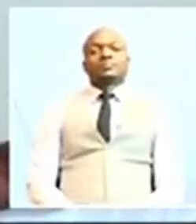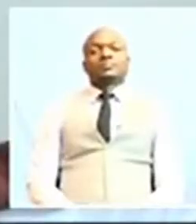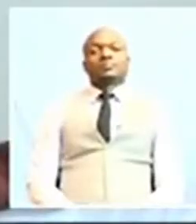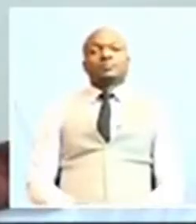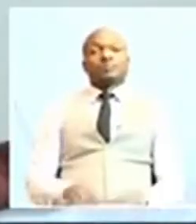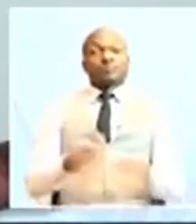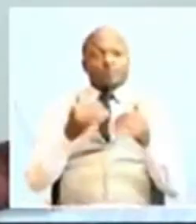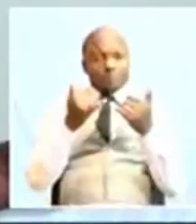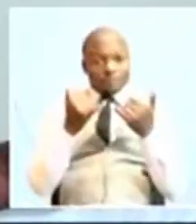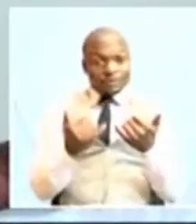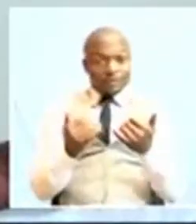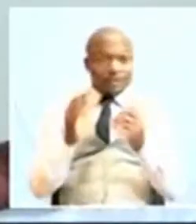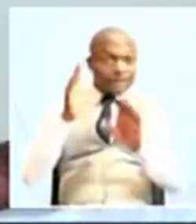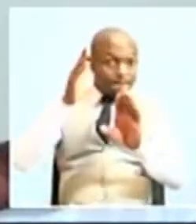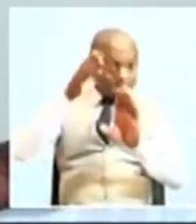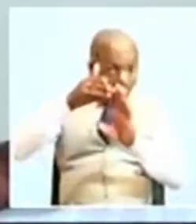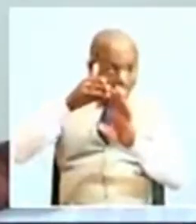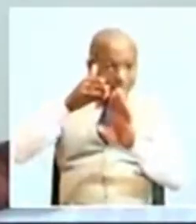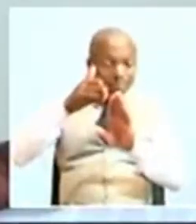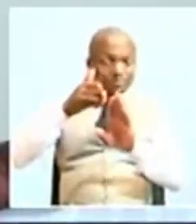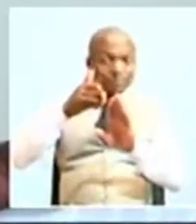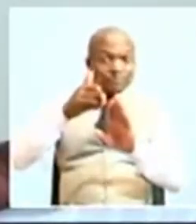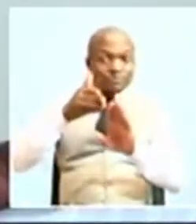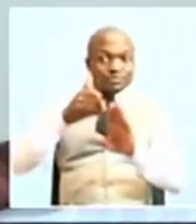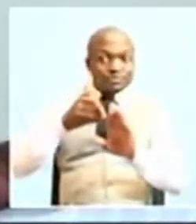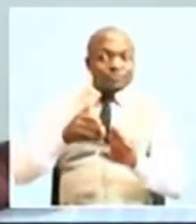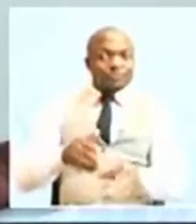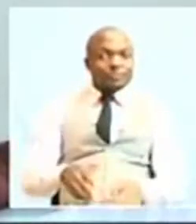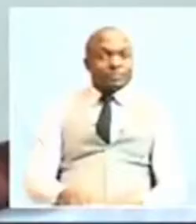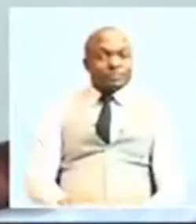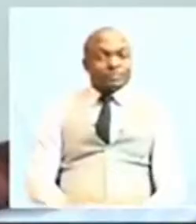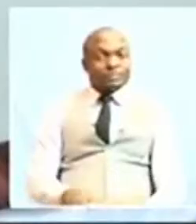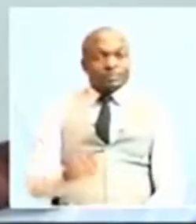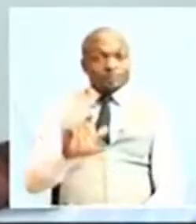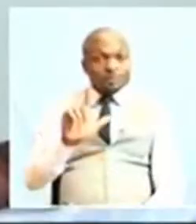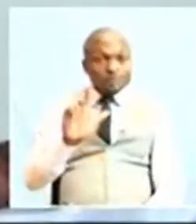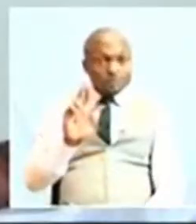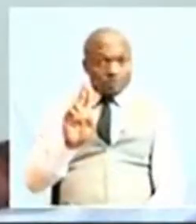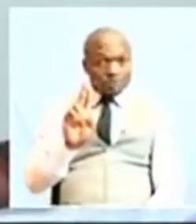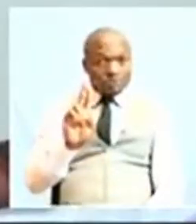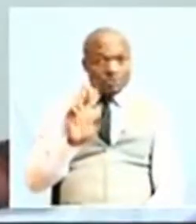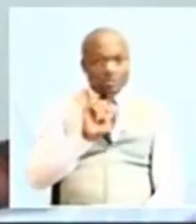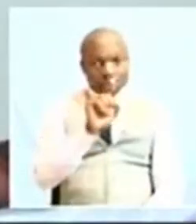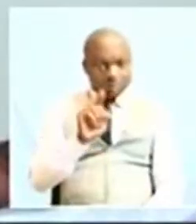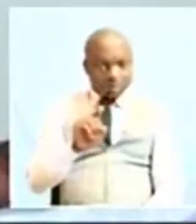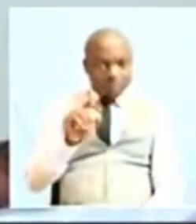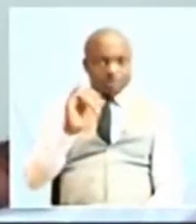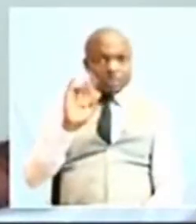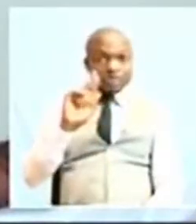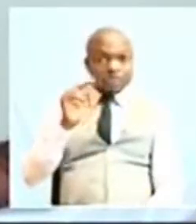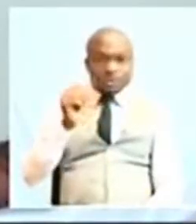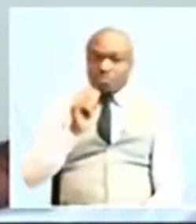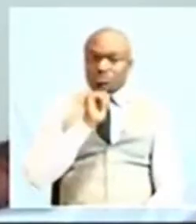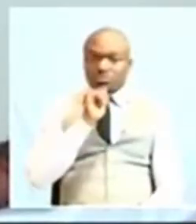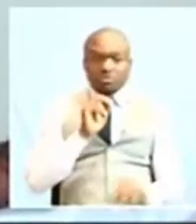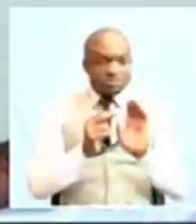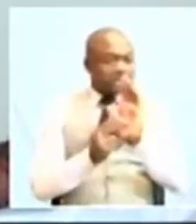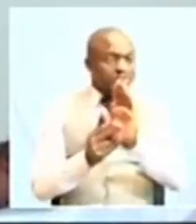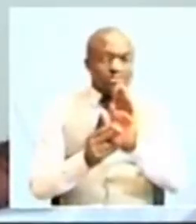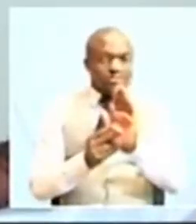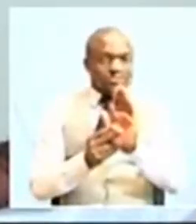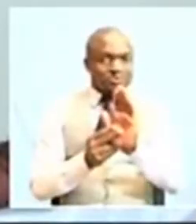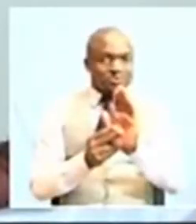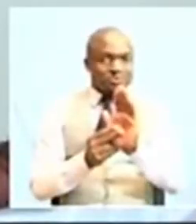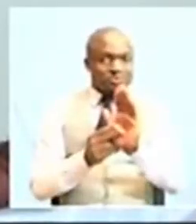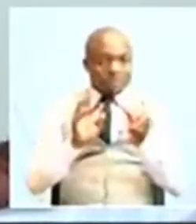So now, to be specific in relation to Lusinga, it's not coming out as a figure. But what